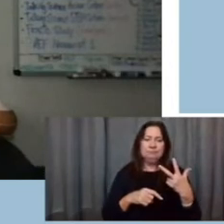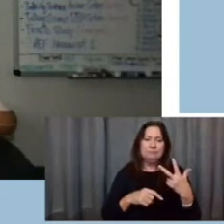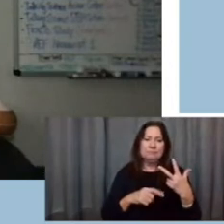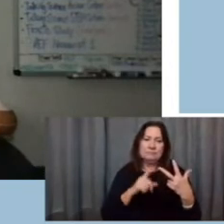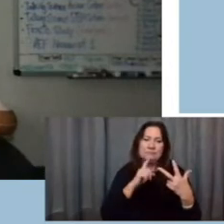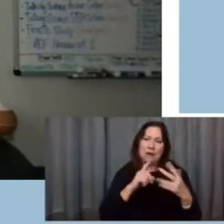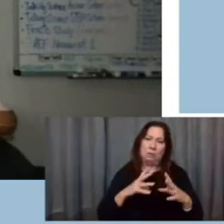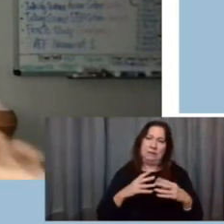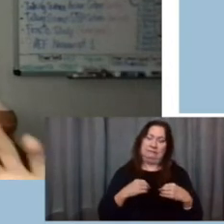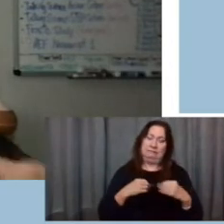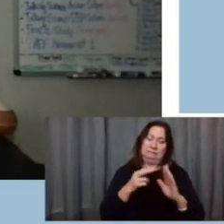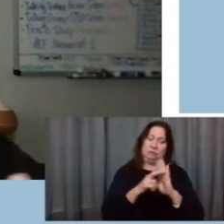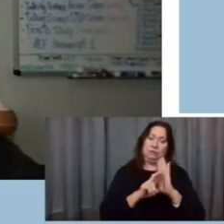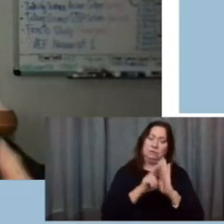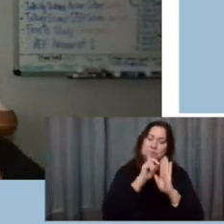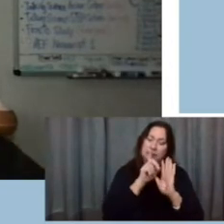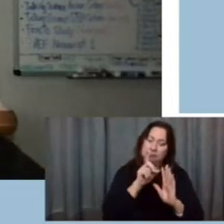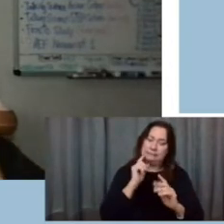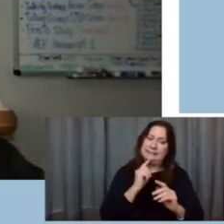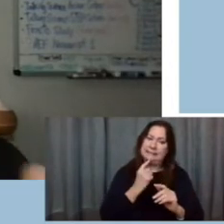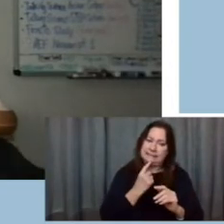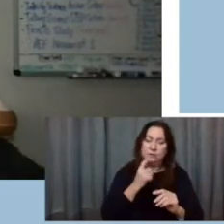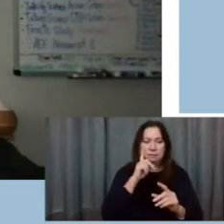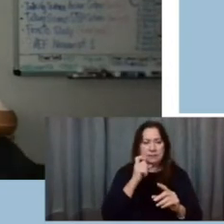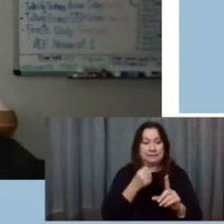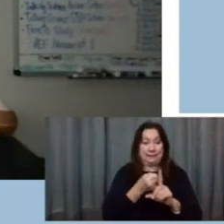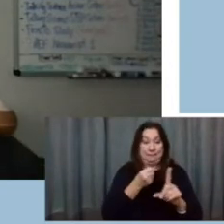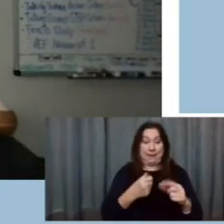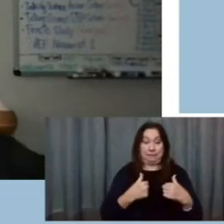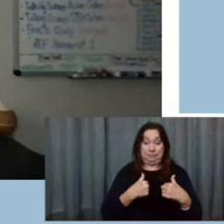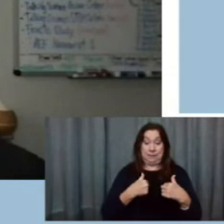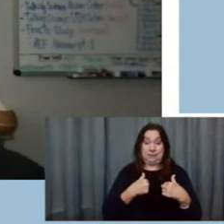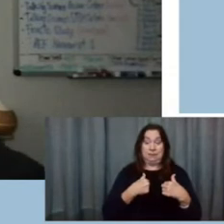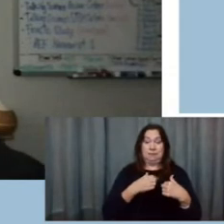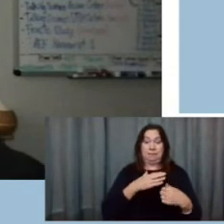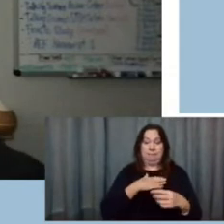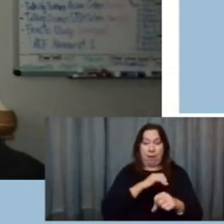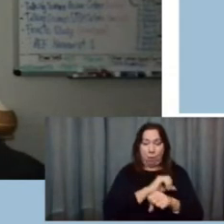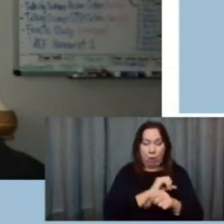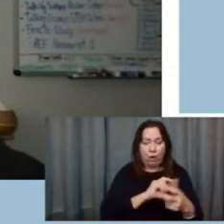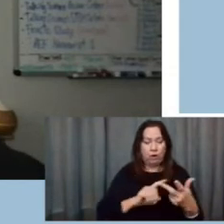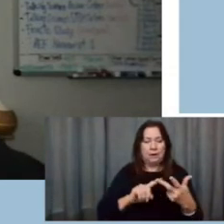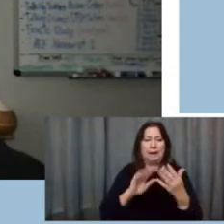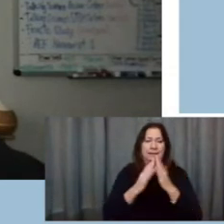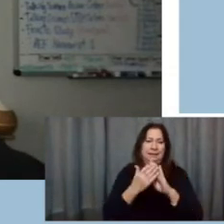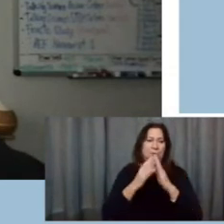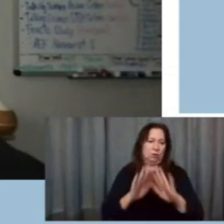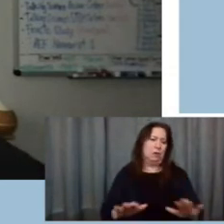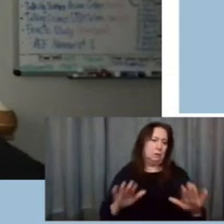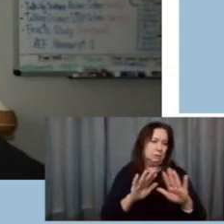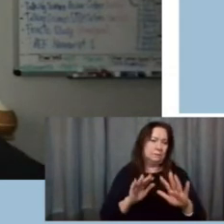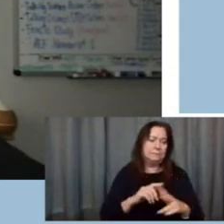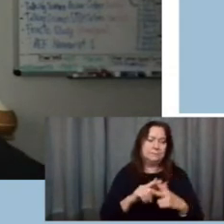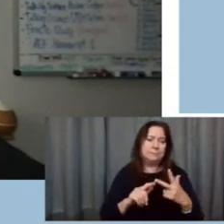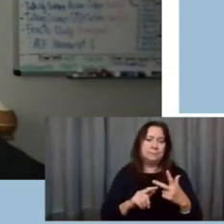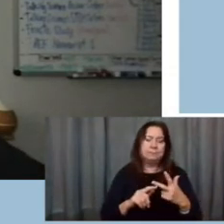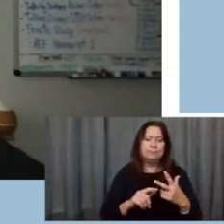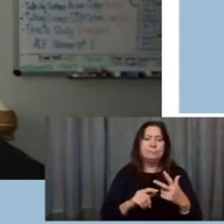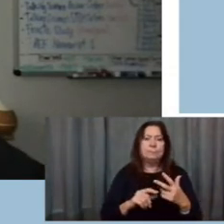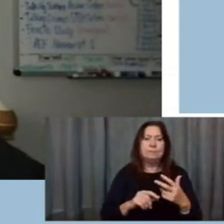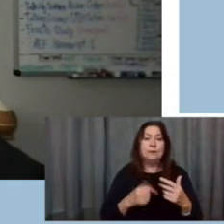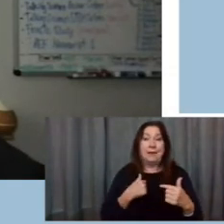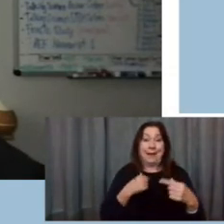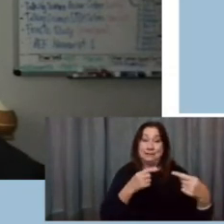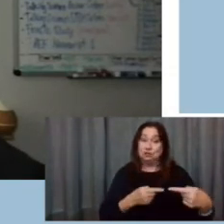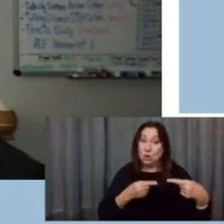roles seriously because they have an impact not just on me and my work, but on the community as a whole. But where I